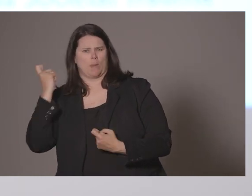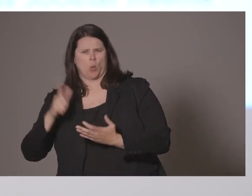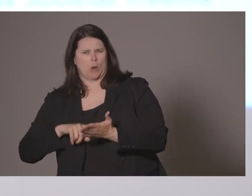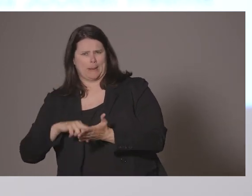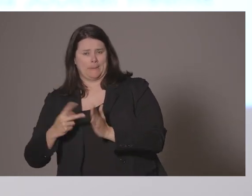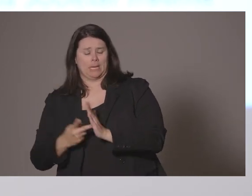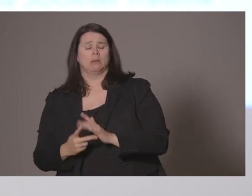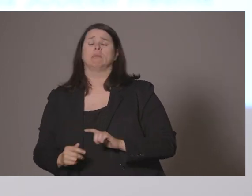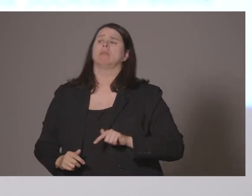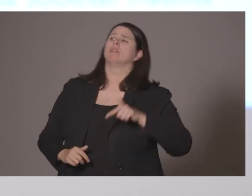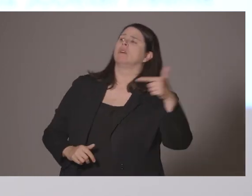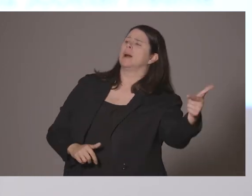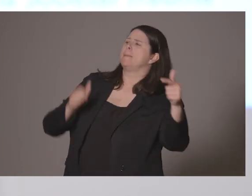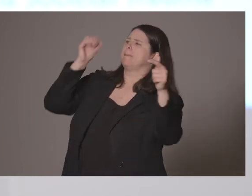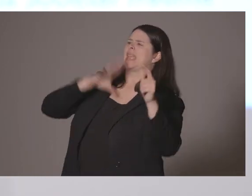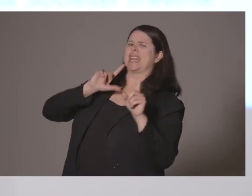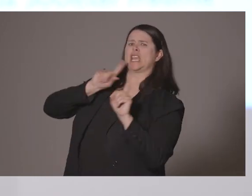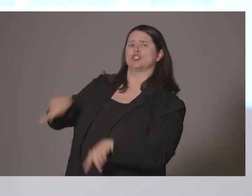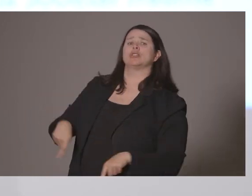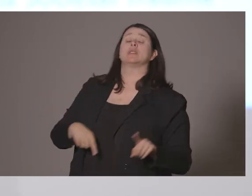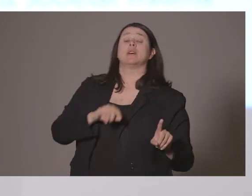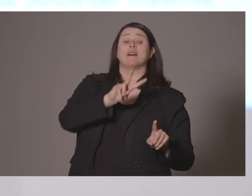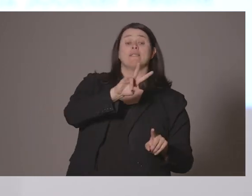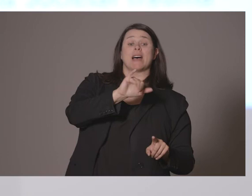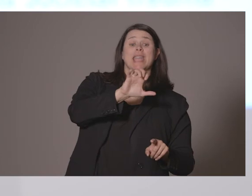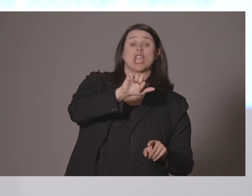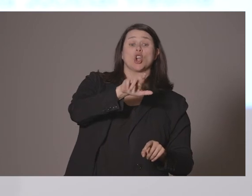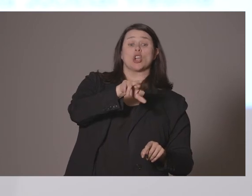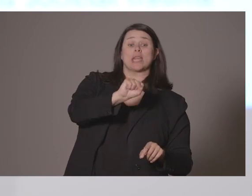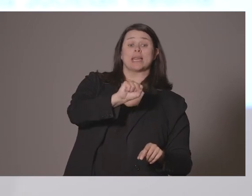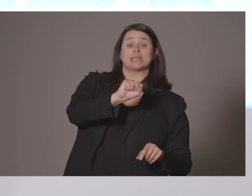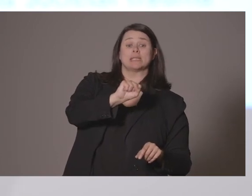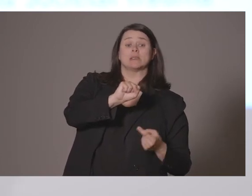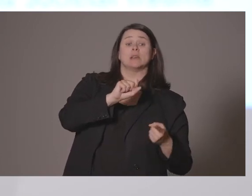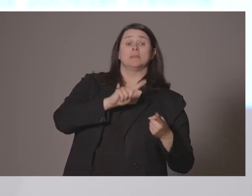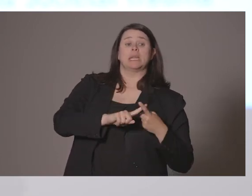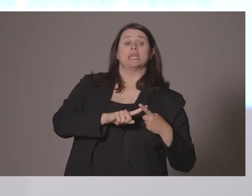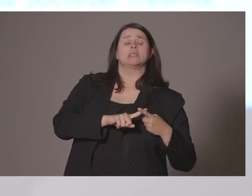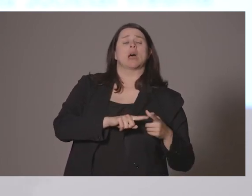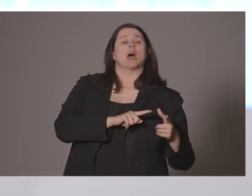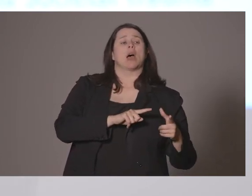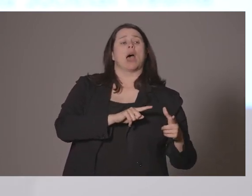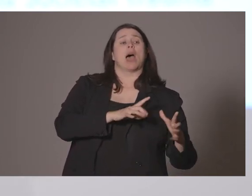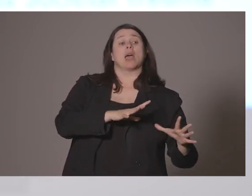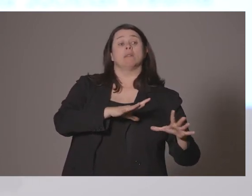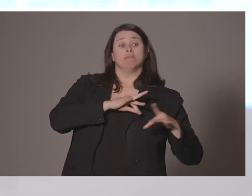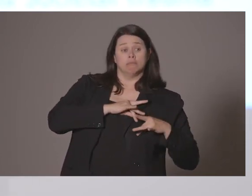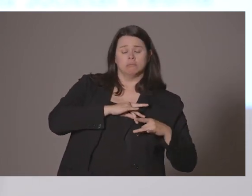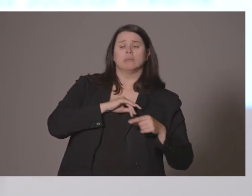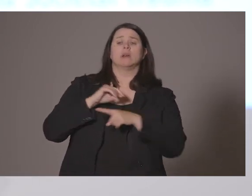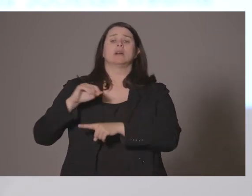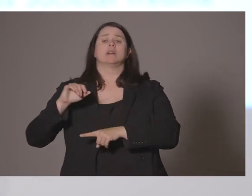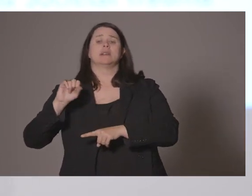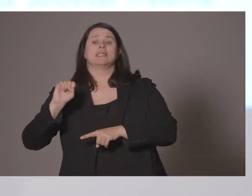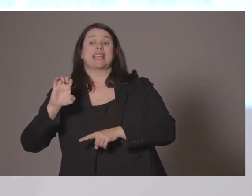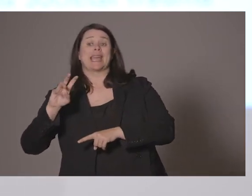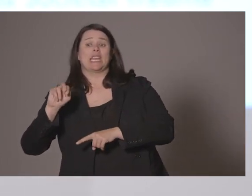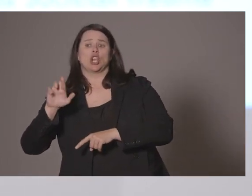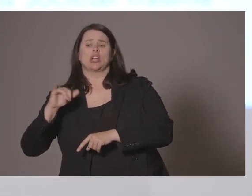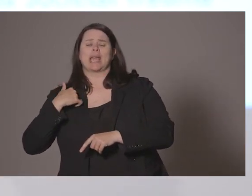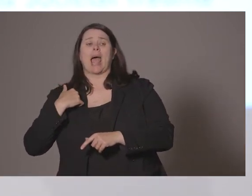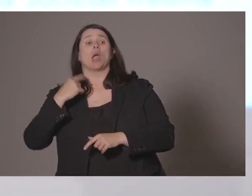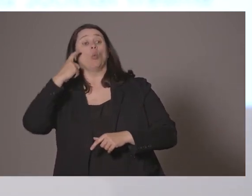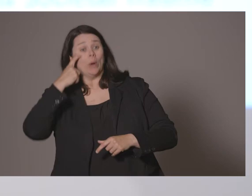secondary trauma would be trauma that you tend to experience as a witness to a traumatic experience.